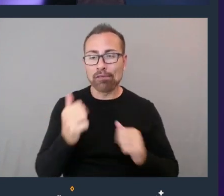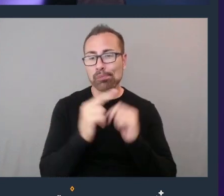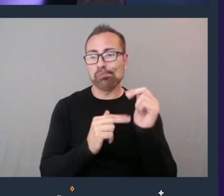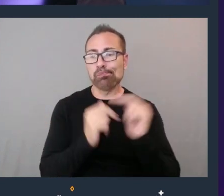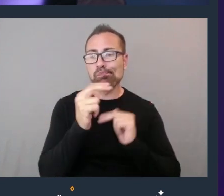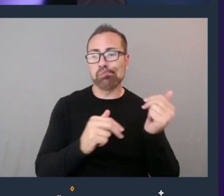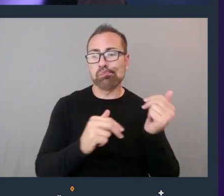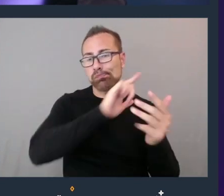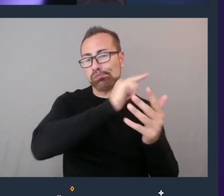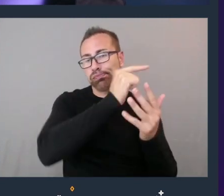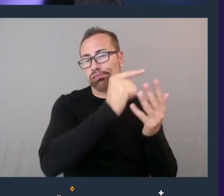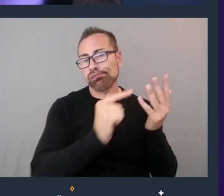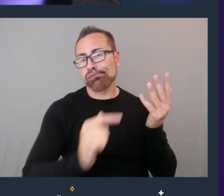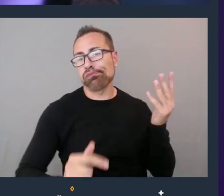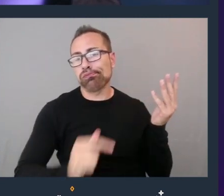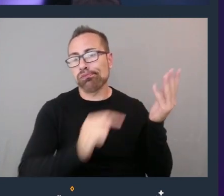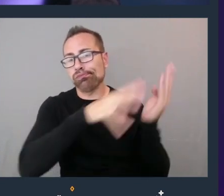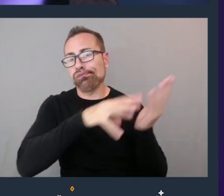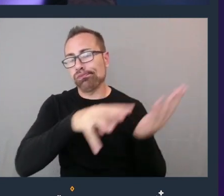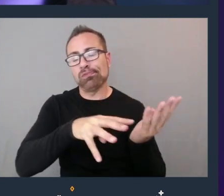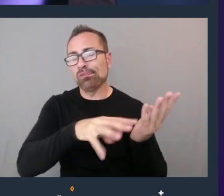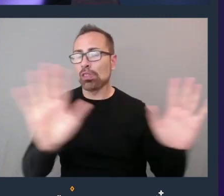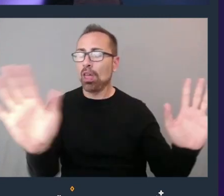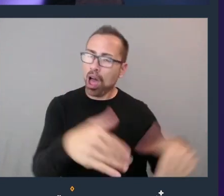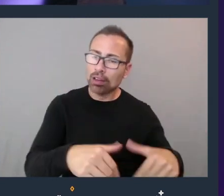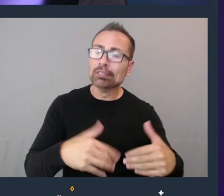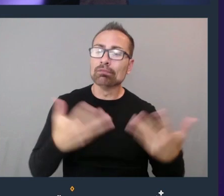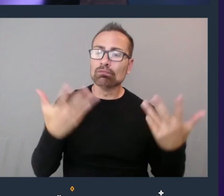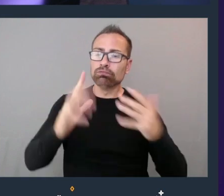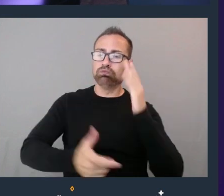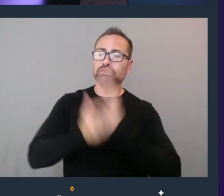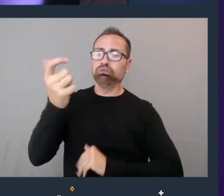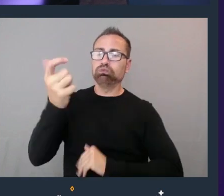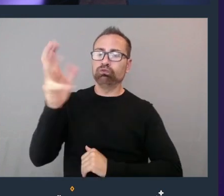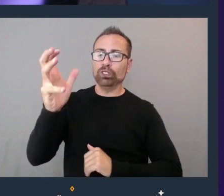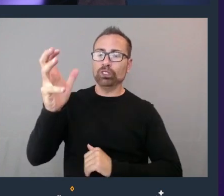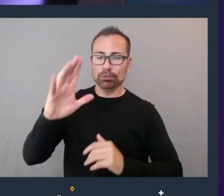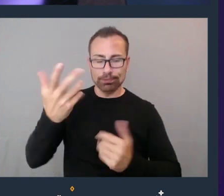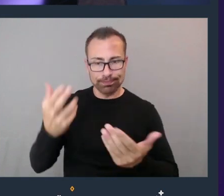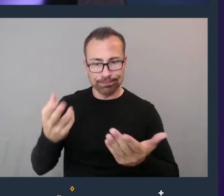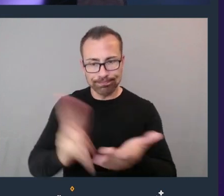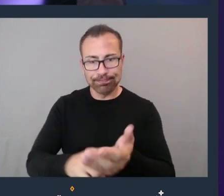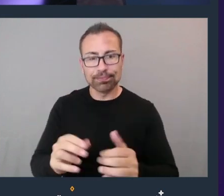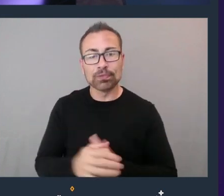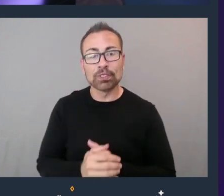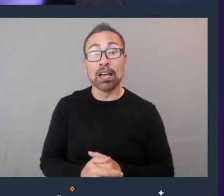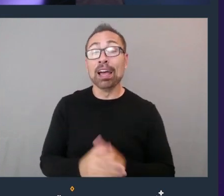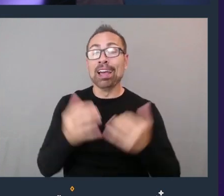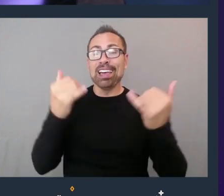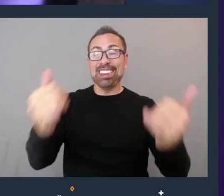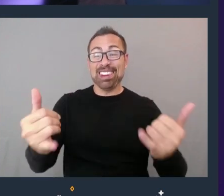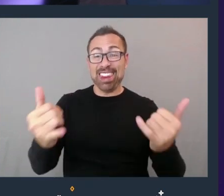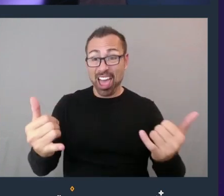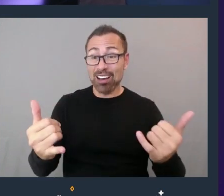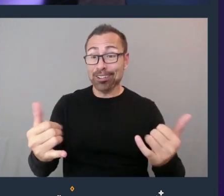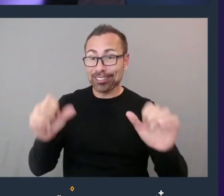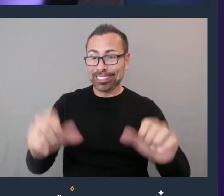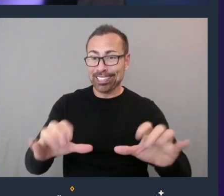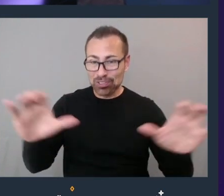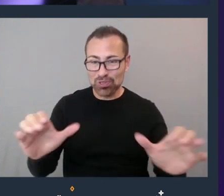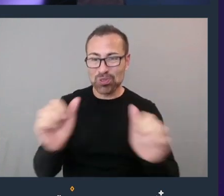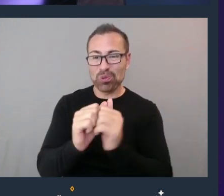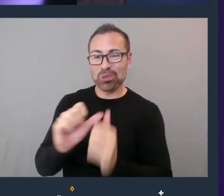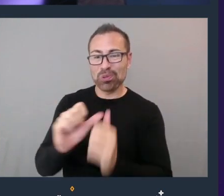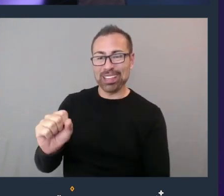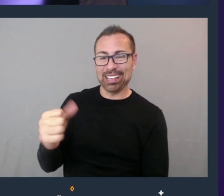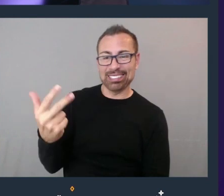And I'm really excited today to announce the general availability of AWS Data Exchange for Amazon S3. This feature allows